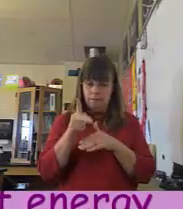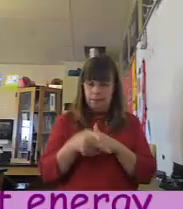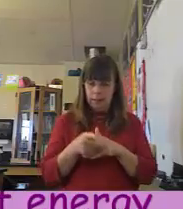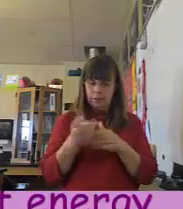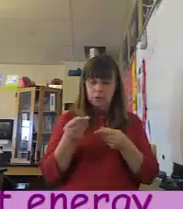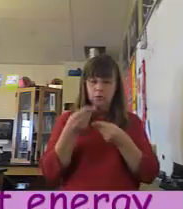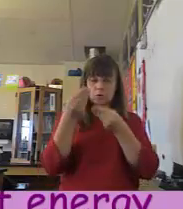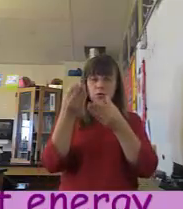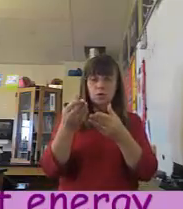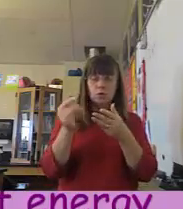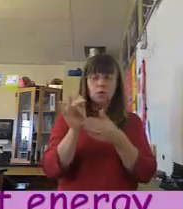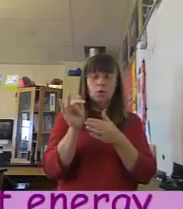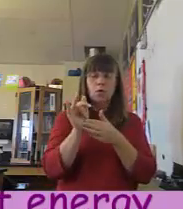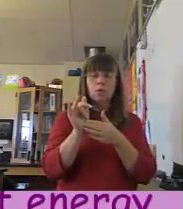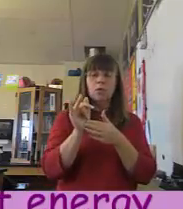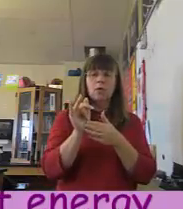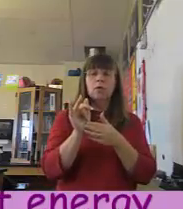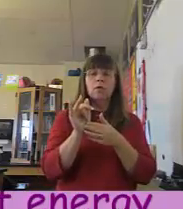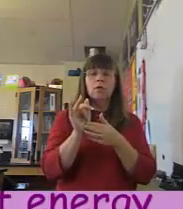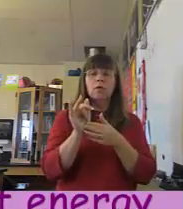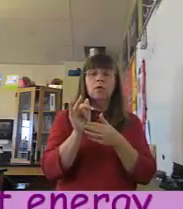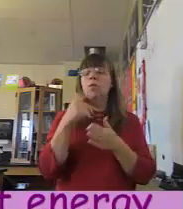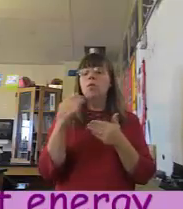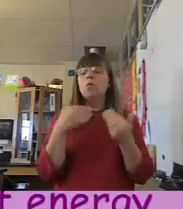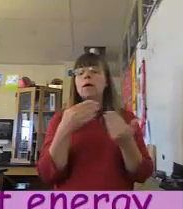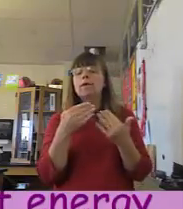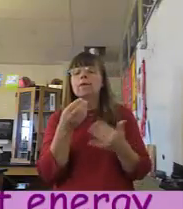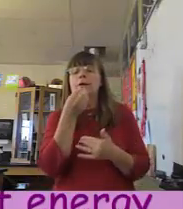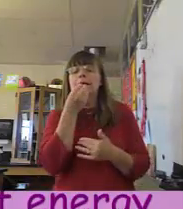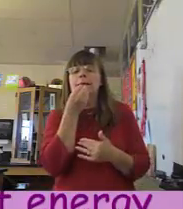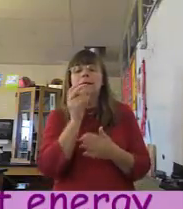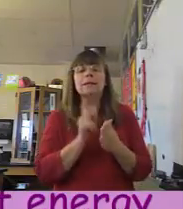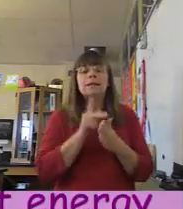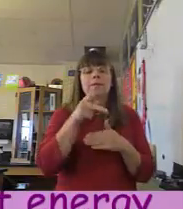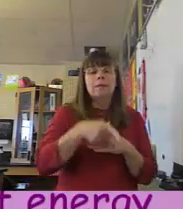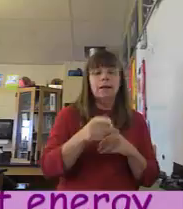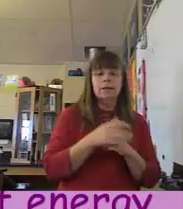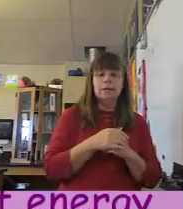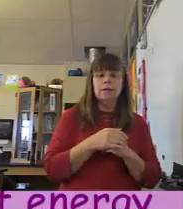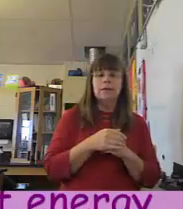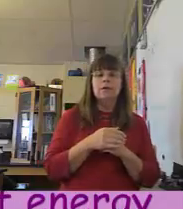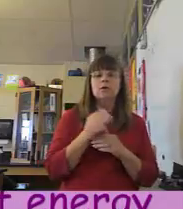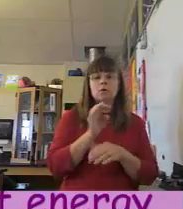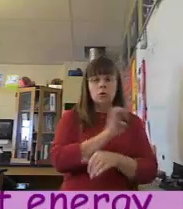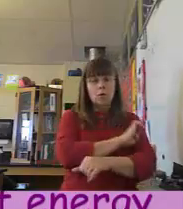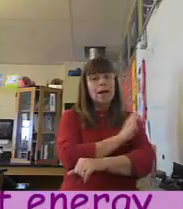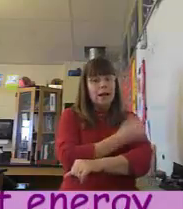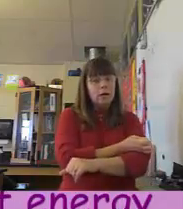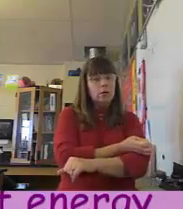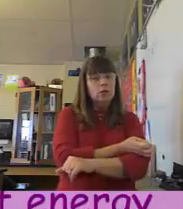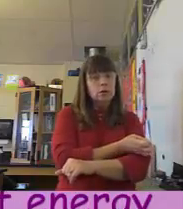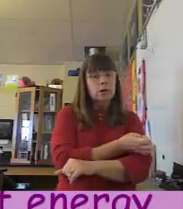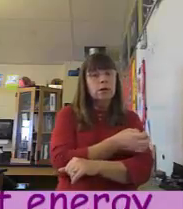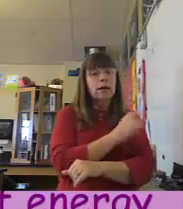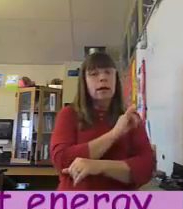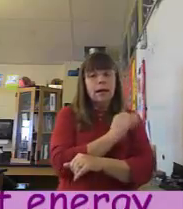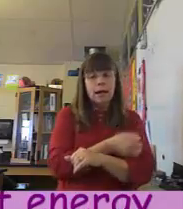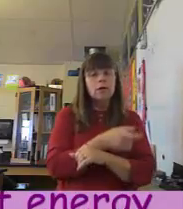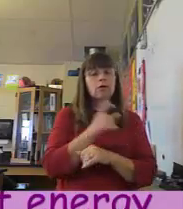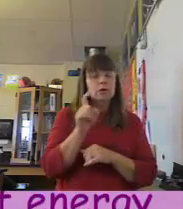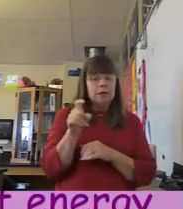plants. So the thing to remember is some energy is used by the organism at every level. So you have to use some energy for your